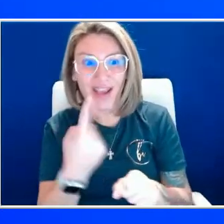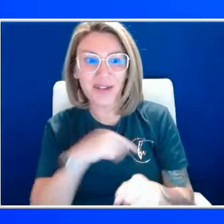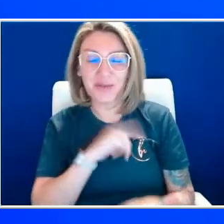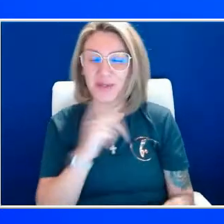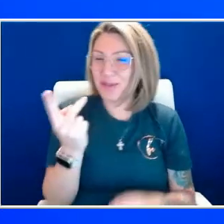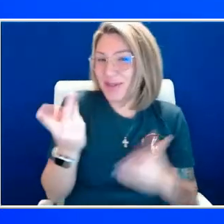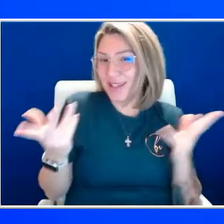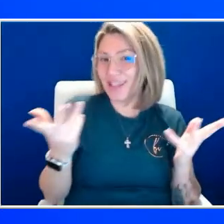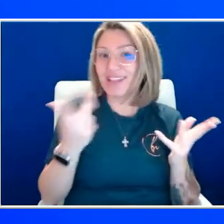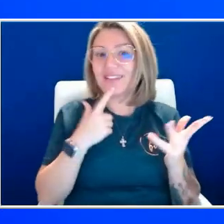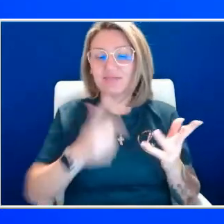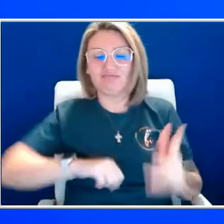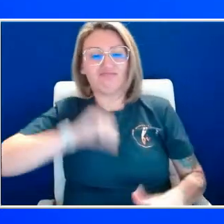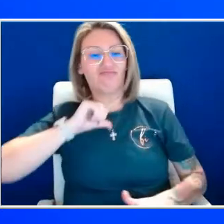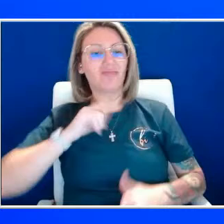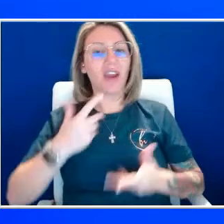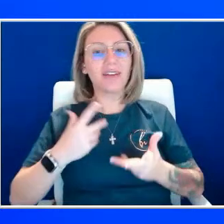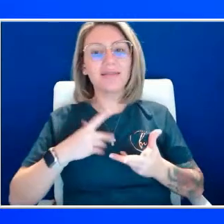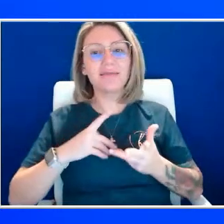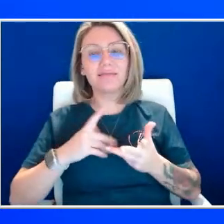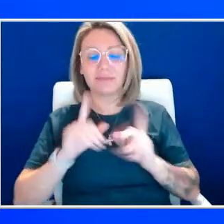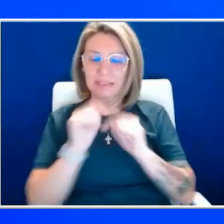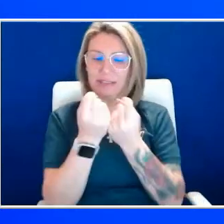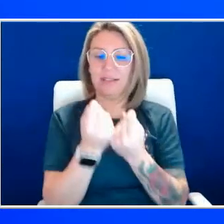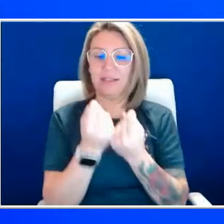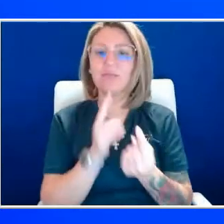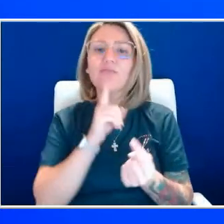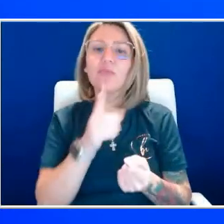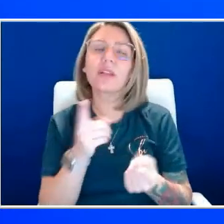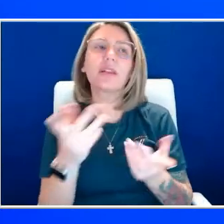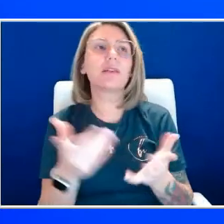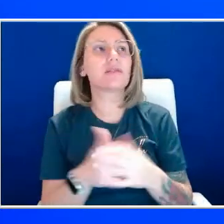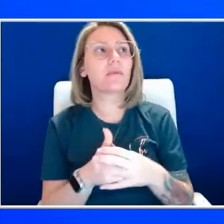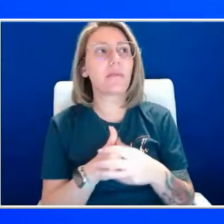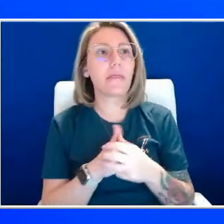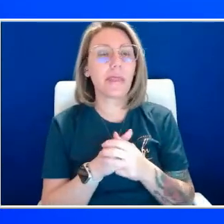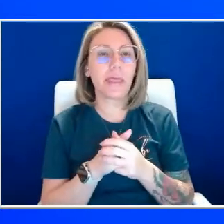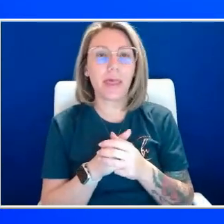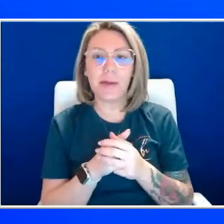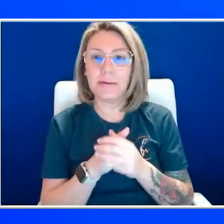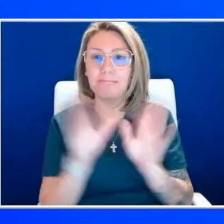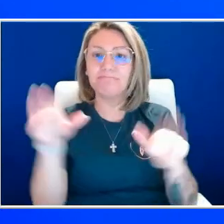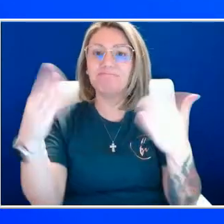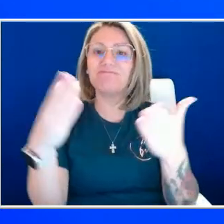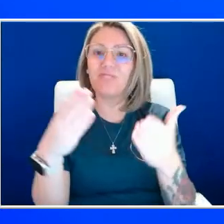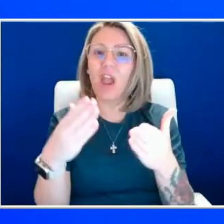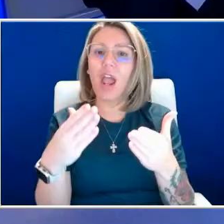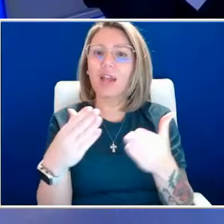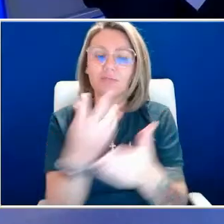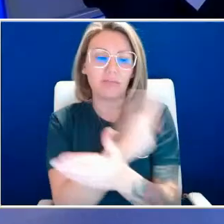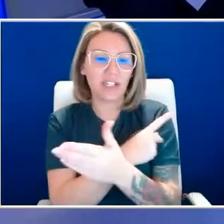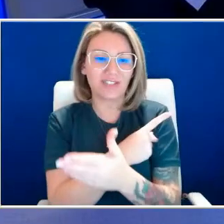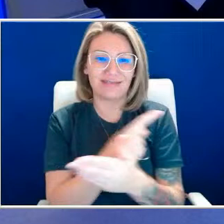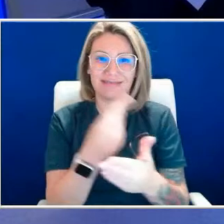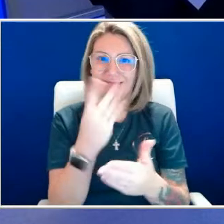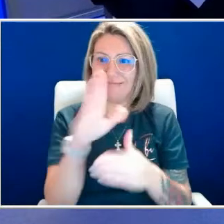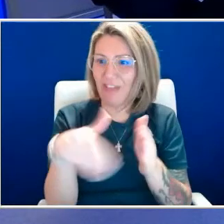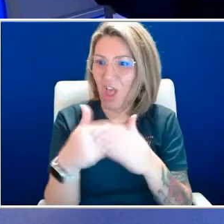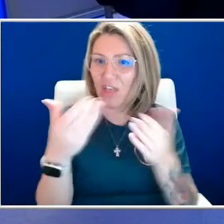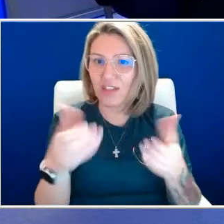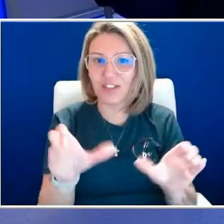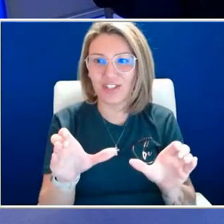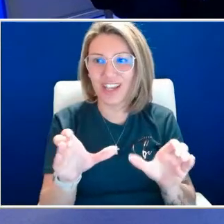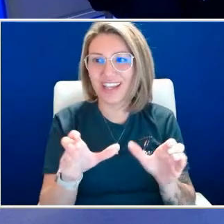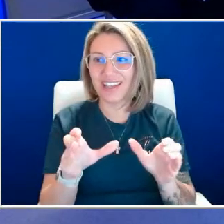team on, that ability to give patient every chance and success. They deserve that. Jackie's transplant